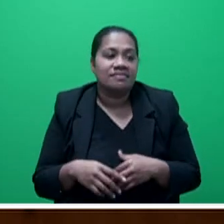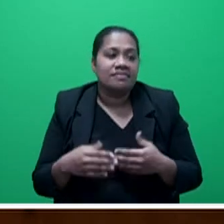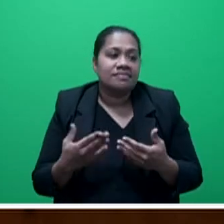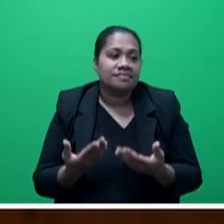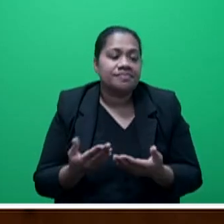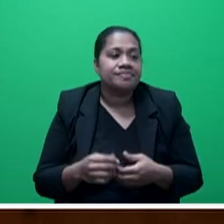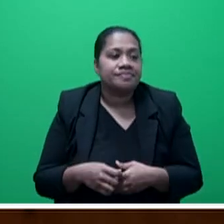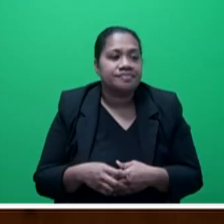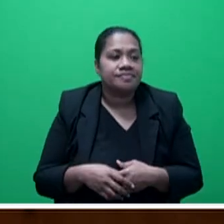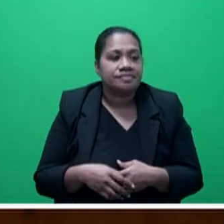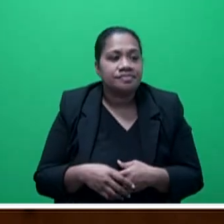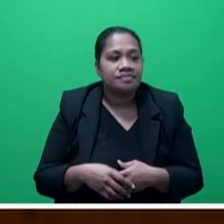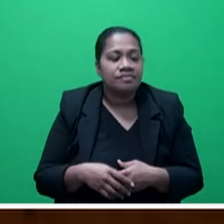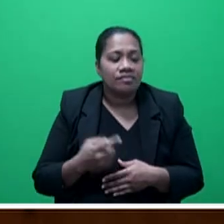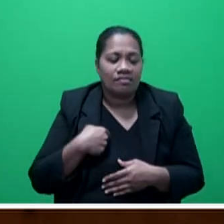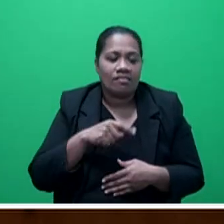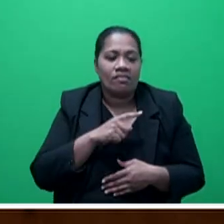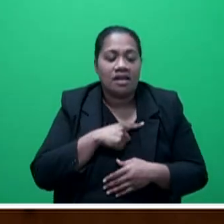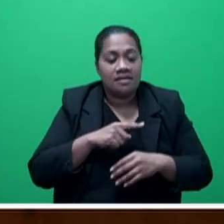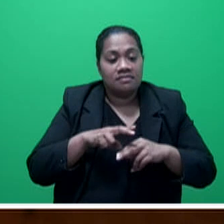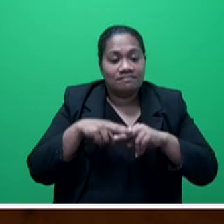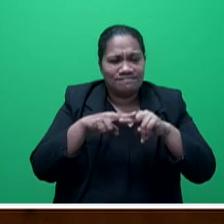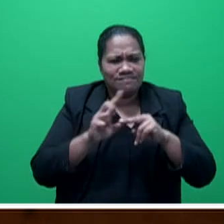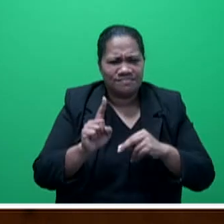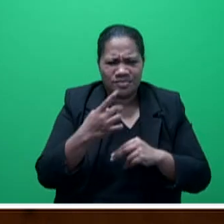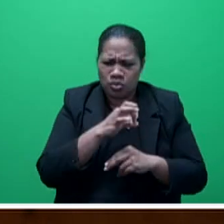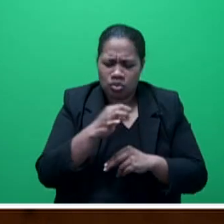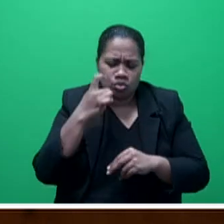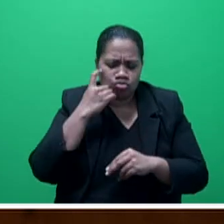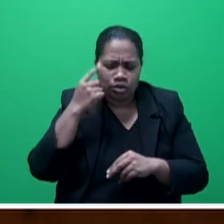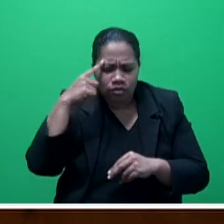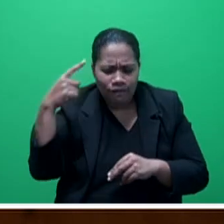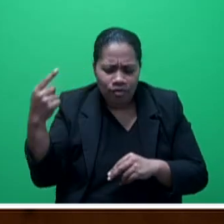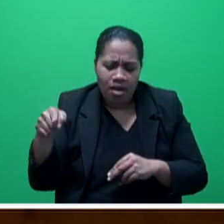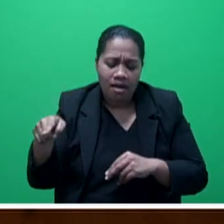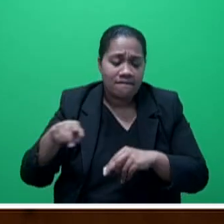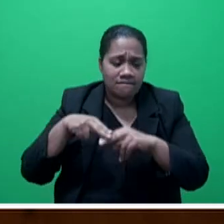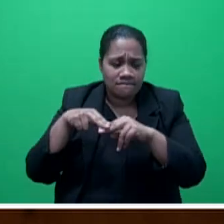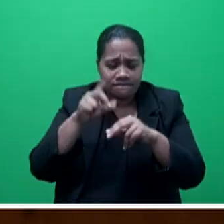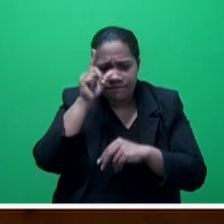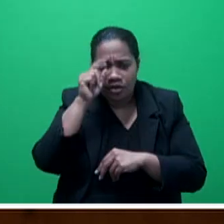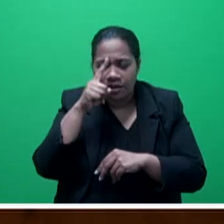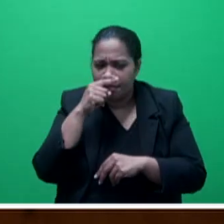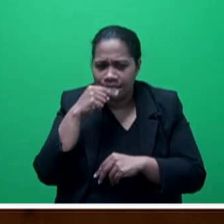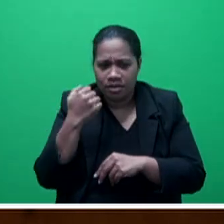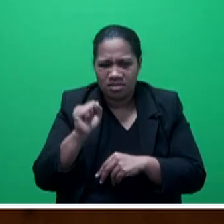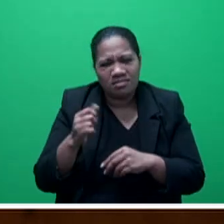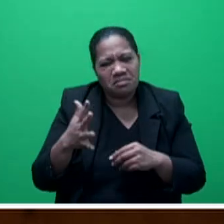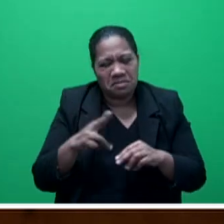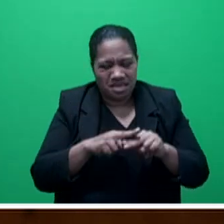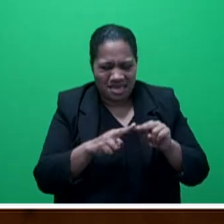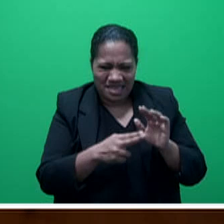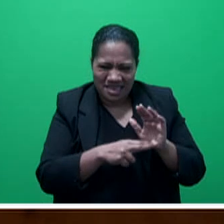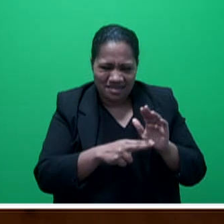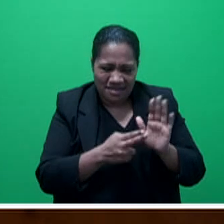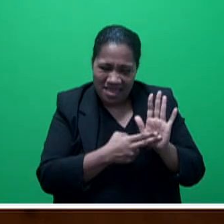seats. We at Fiji Fest do not try to fool the Fijian people, so perhaps NFP is not used to this.